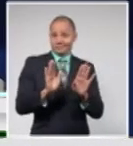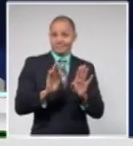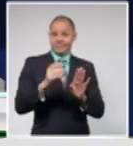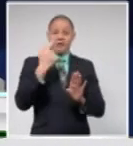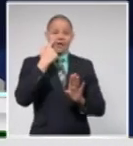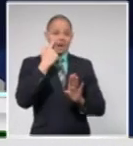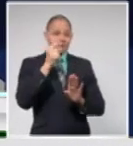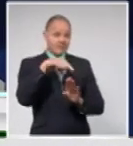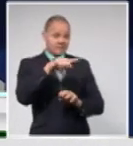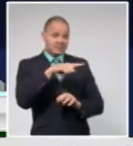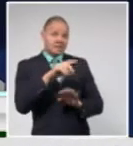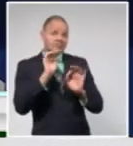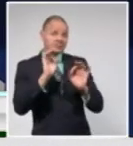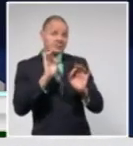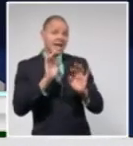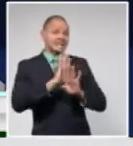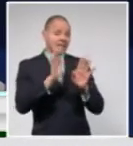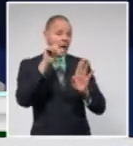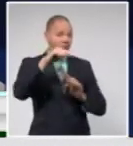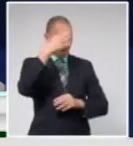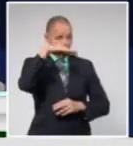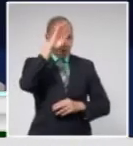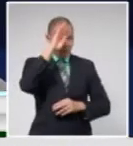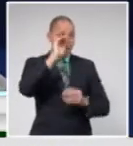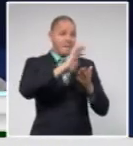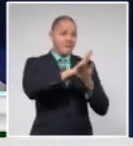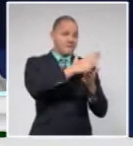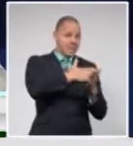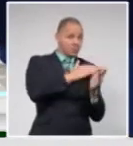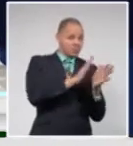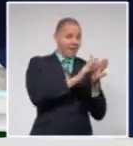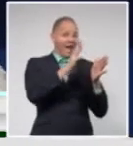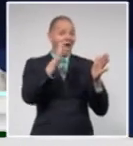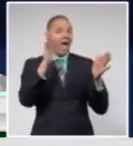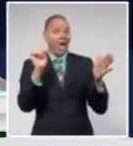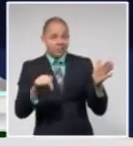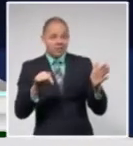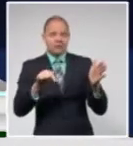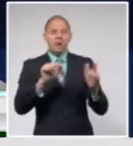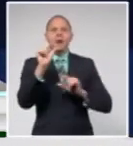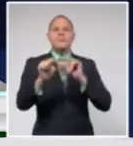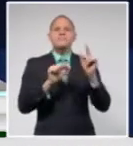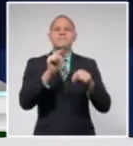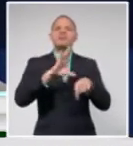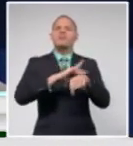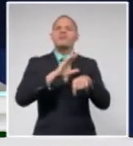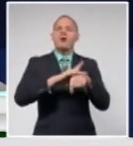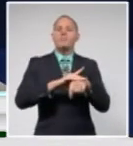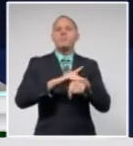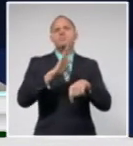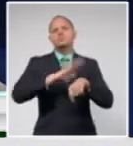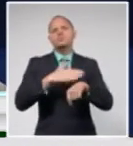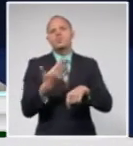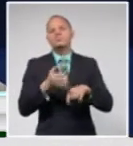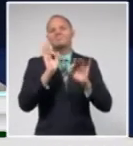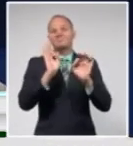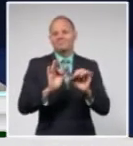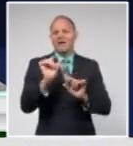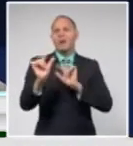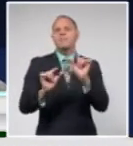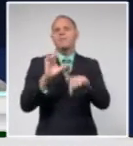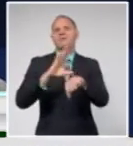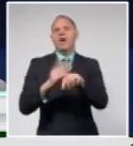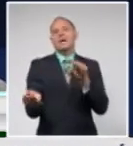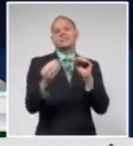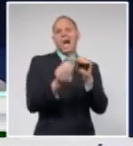patient arrived to Cuba and was diagnosed while being in isolation. Hence, it accounts for 24 autochthonous